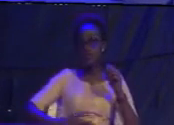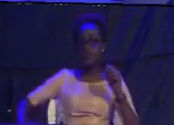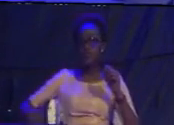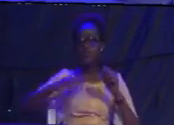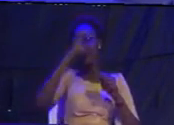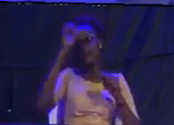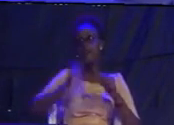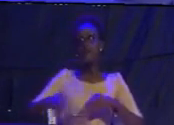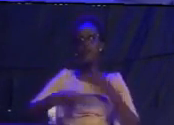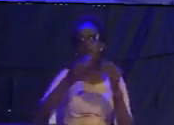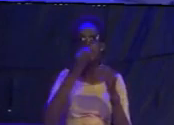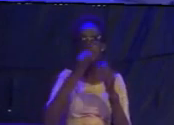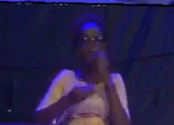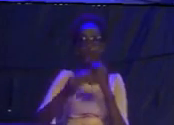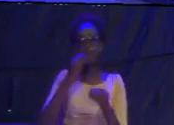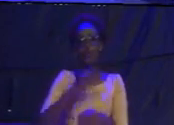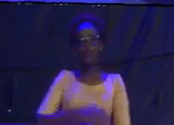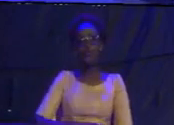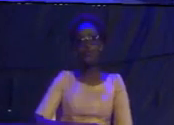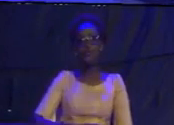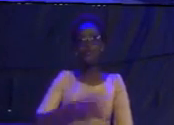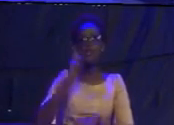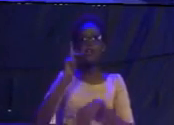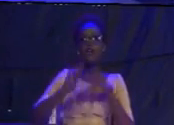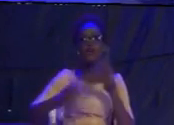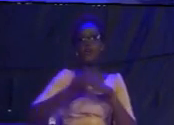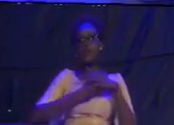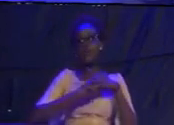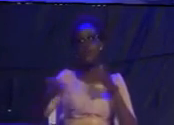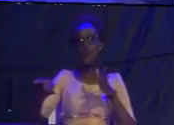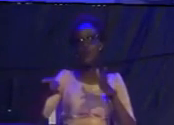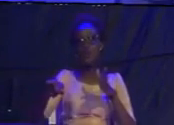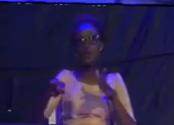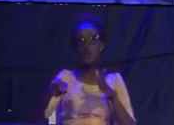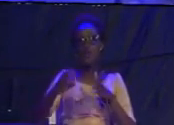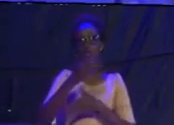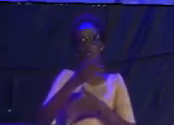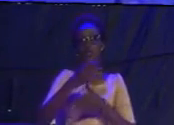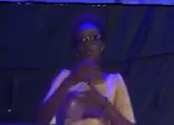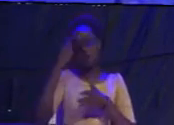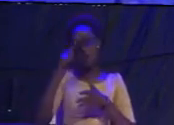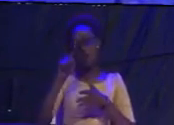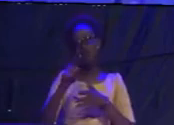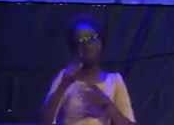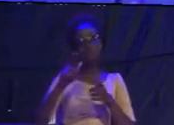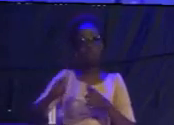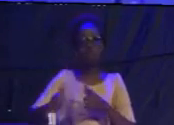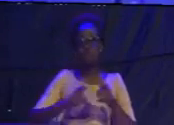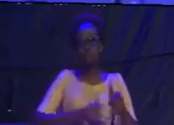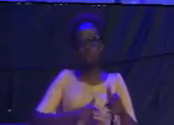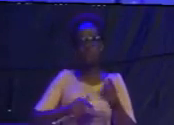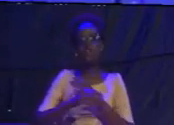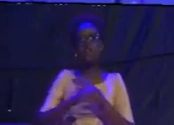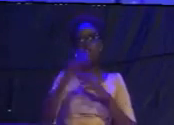stricken by famine, Africa fed them. Abahunze ingota Africa yarabarinze. Those who fled from the sword, Africa gave